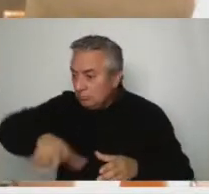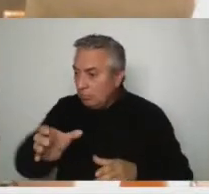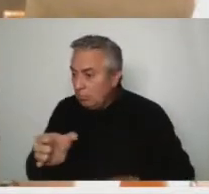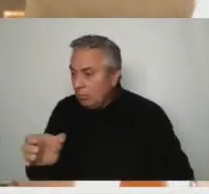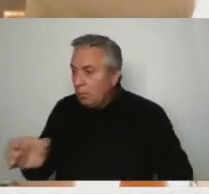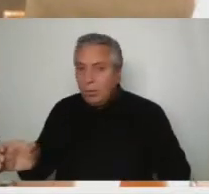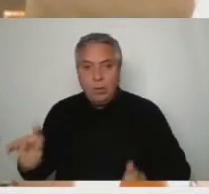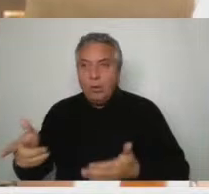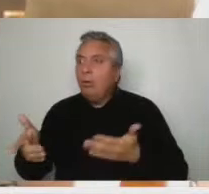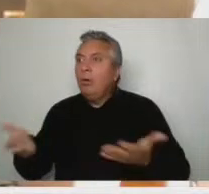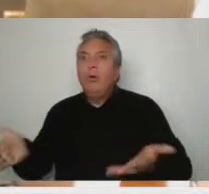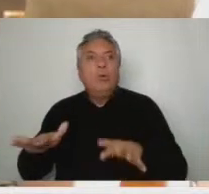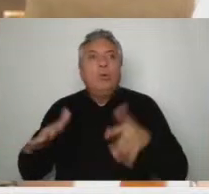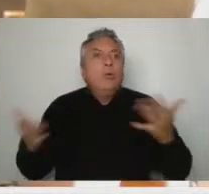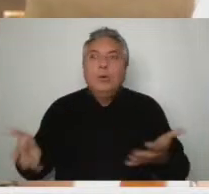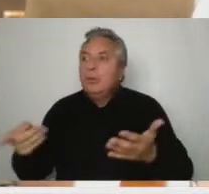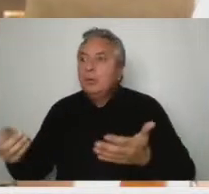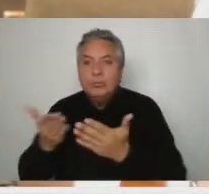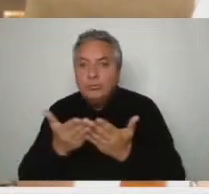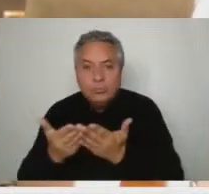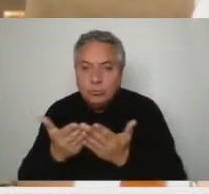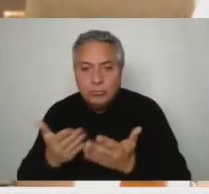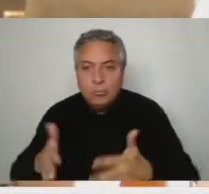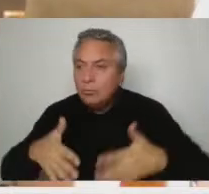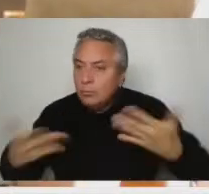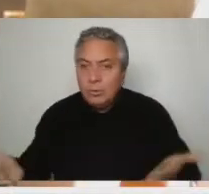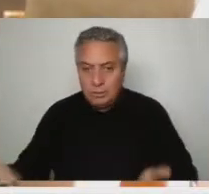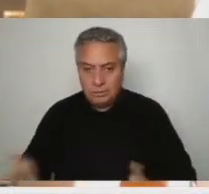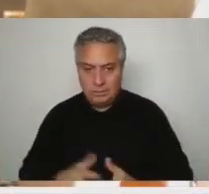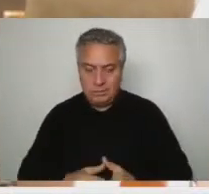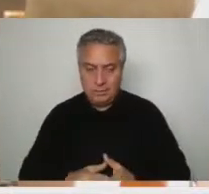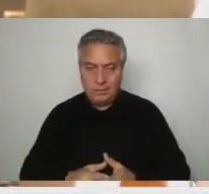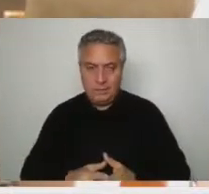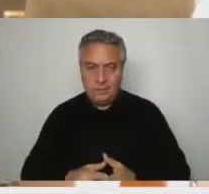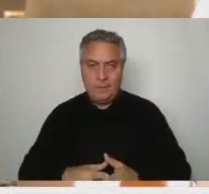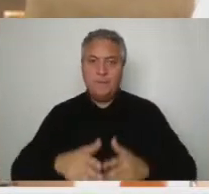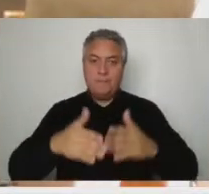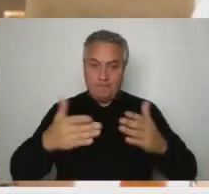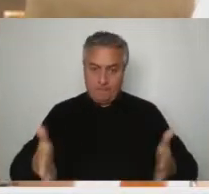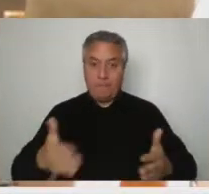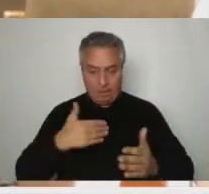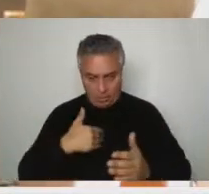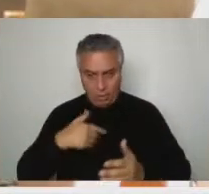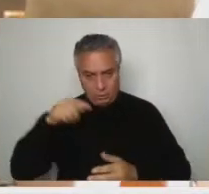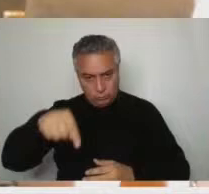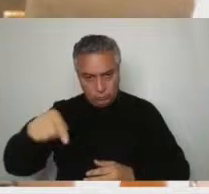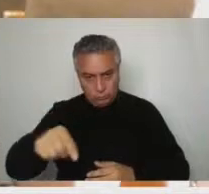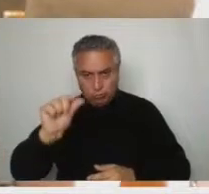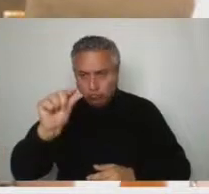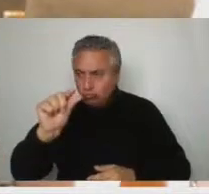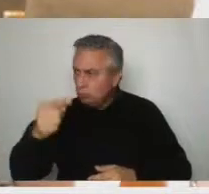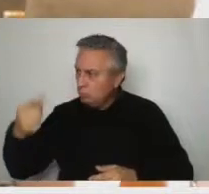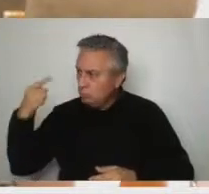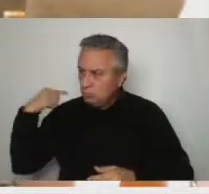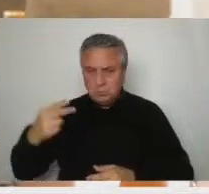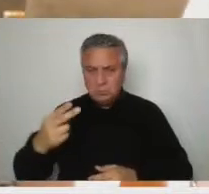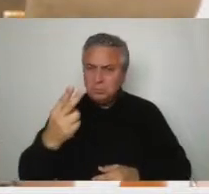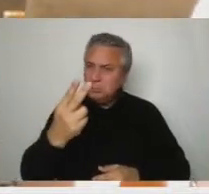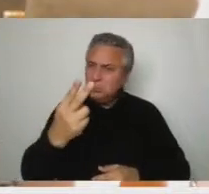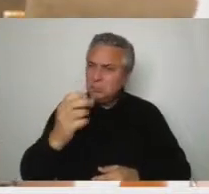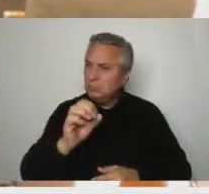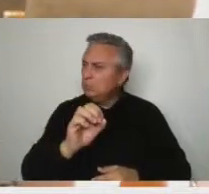students study, those that no one wants to be with. I would like to refer to a study that was